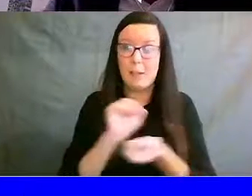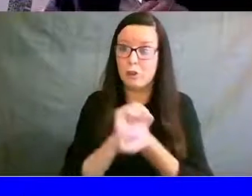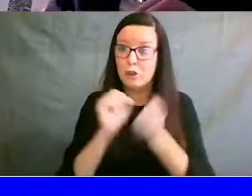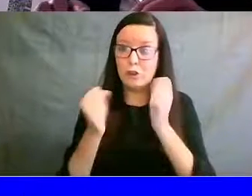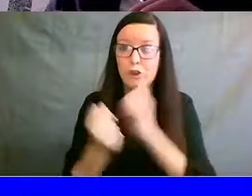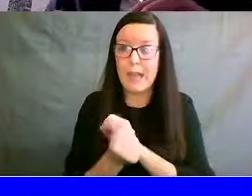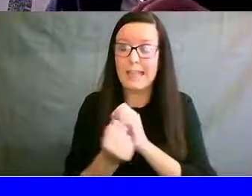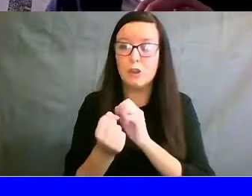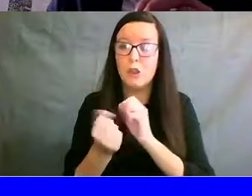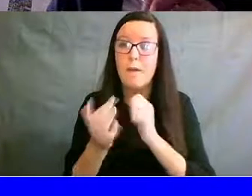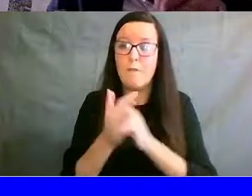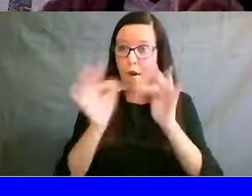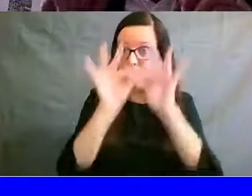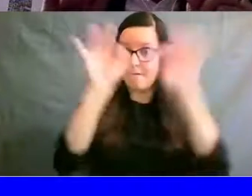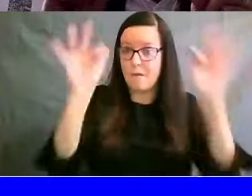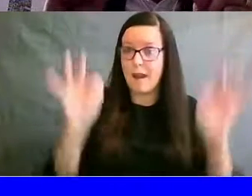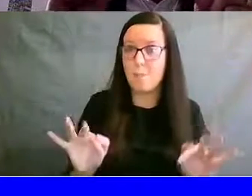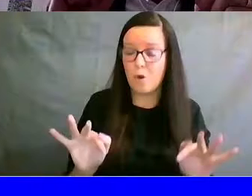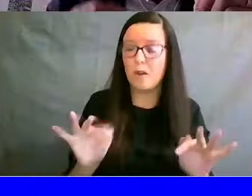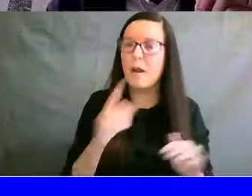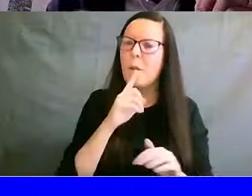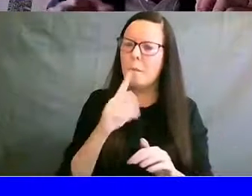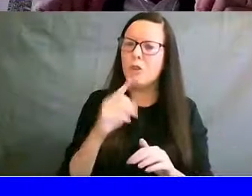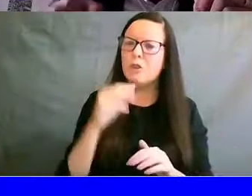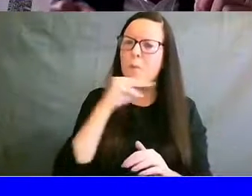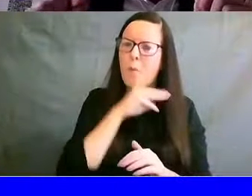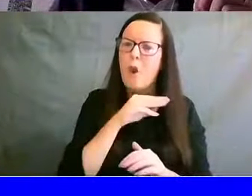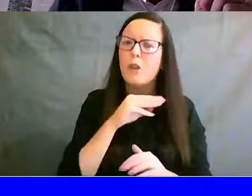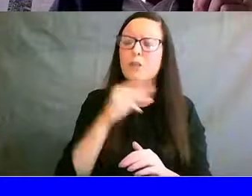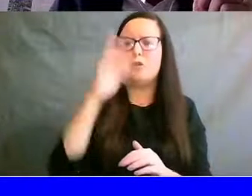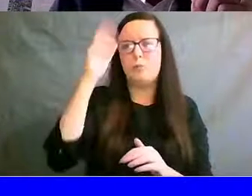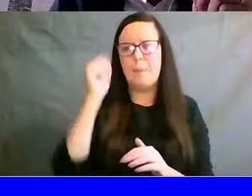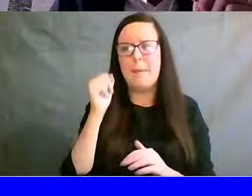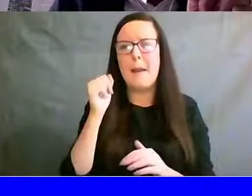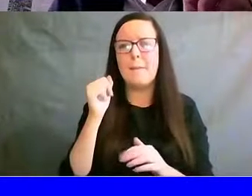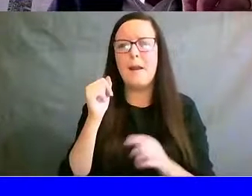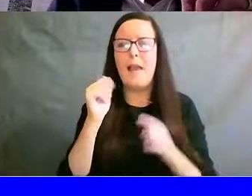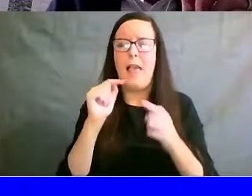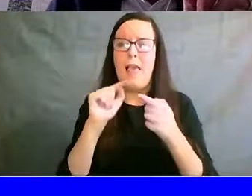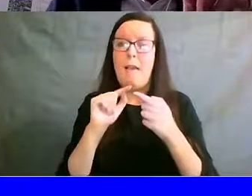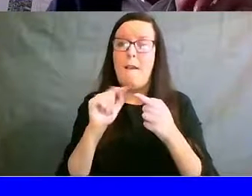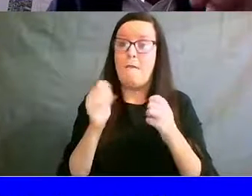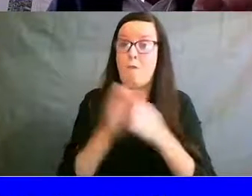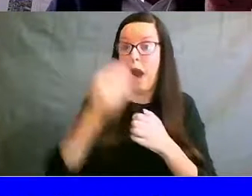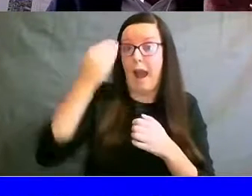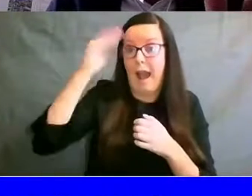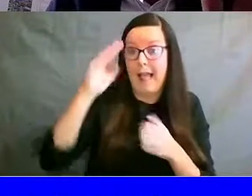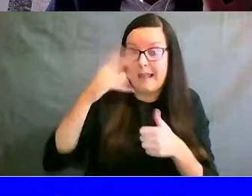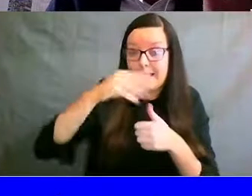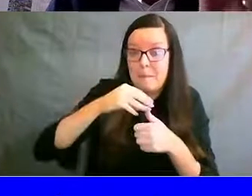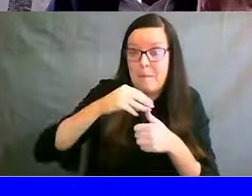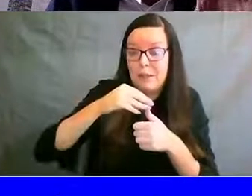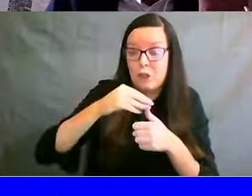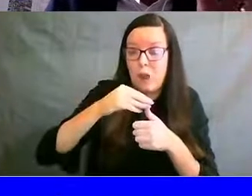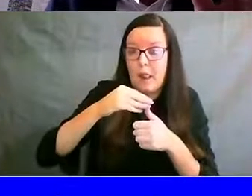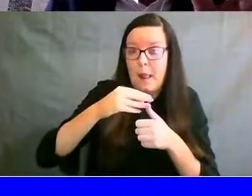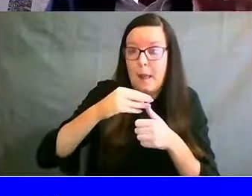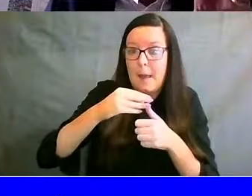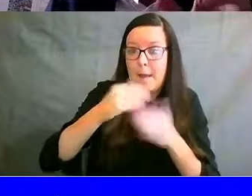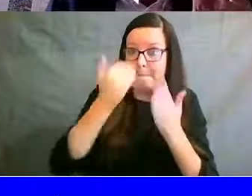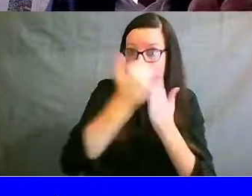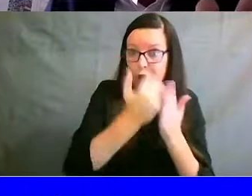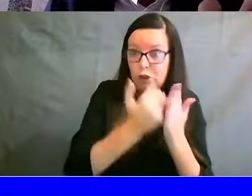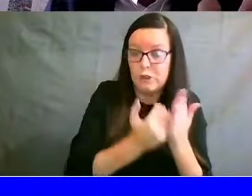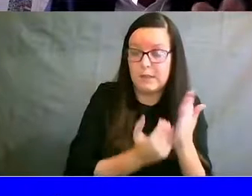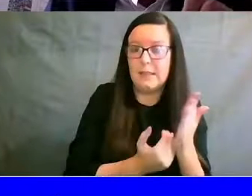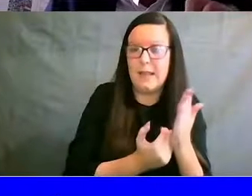important clearly to point out here that the amendments to Ireland's special measures, again, were made in the context of meeting the needs